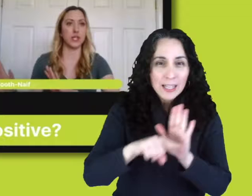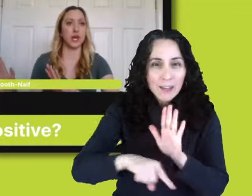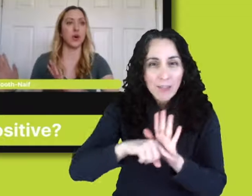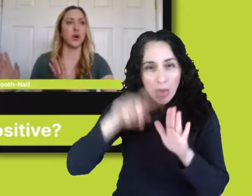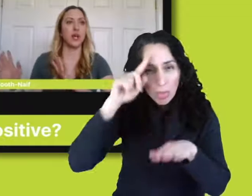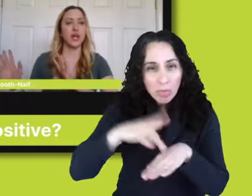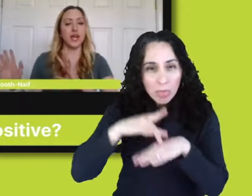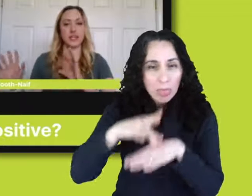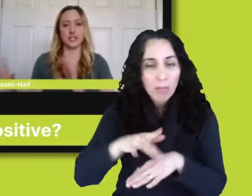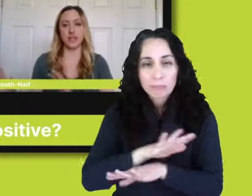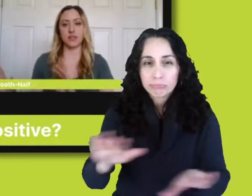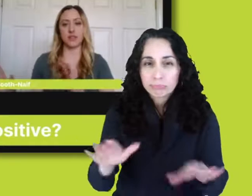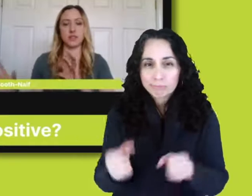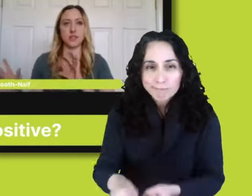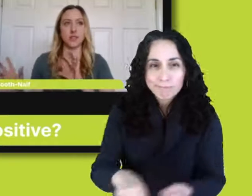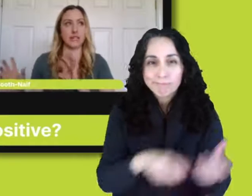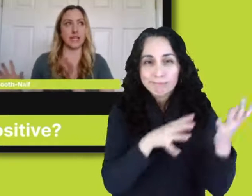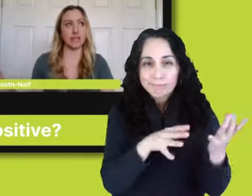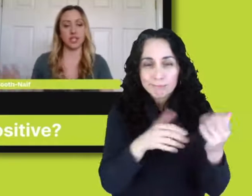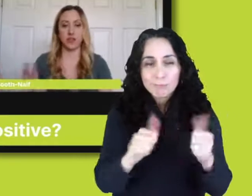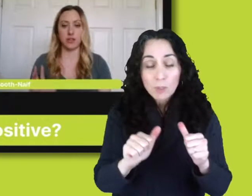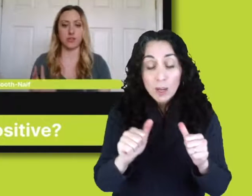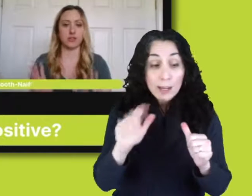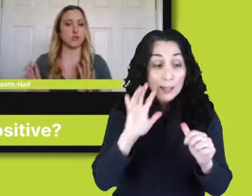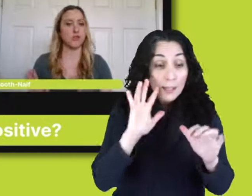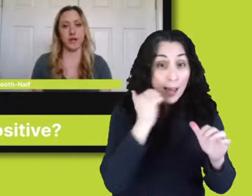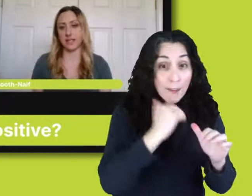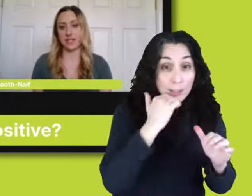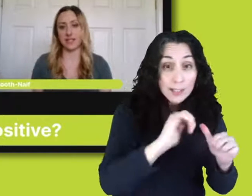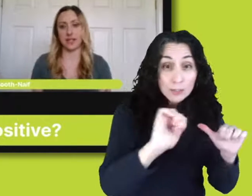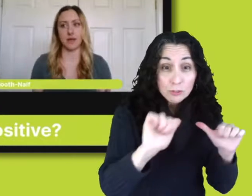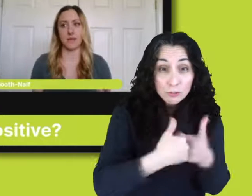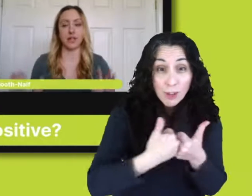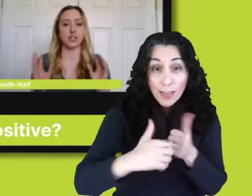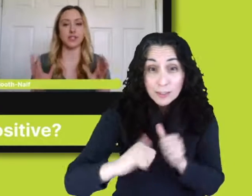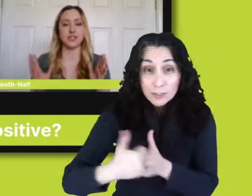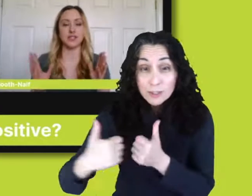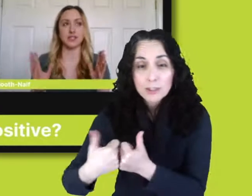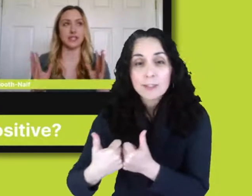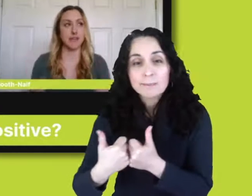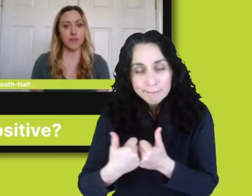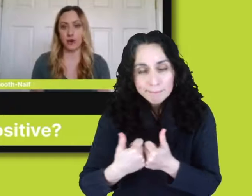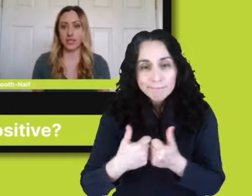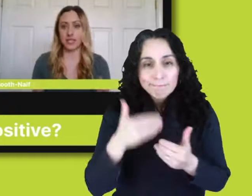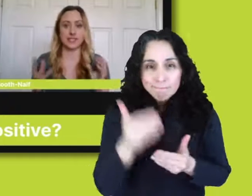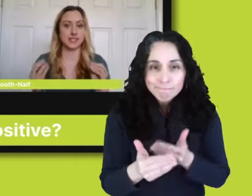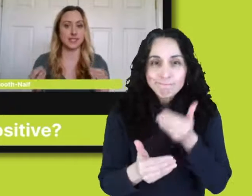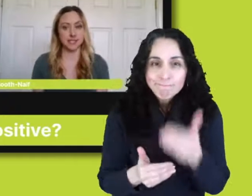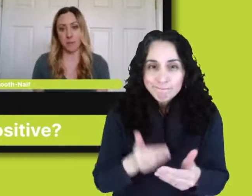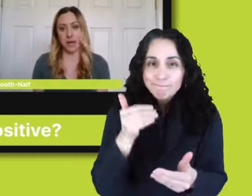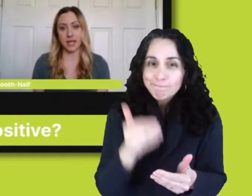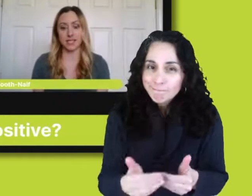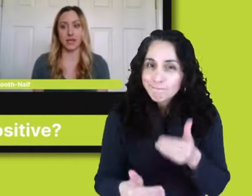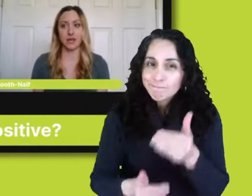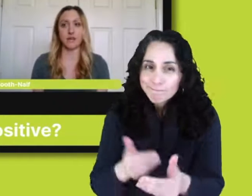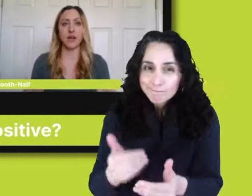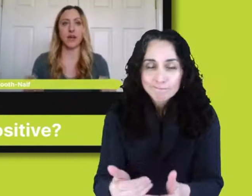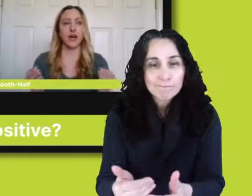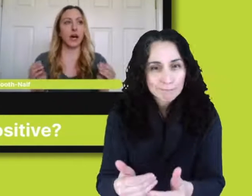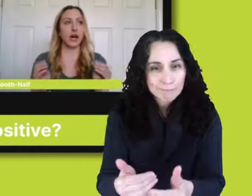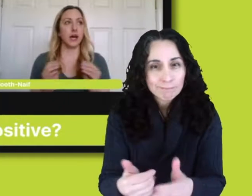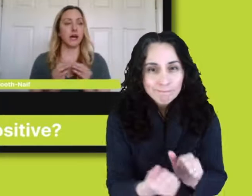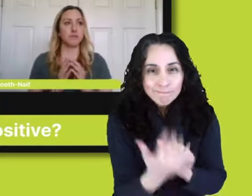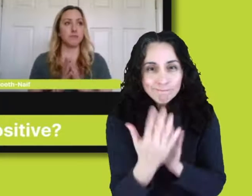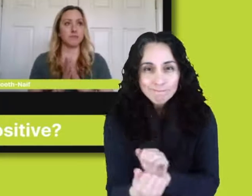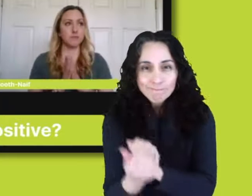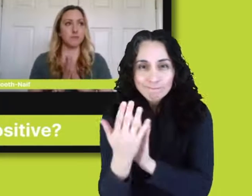out of the window and just take those, daily challenges just one day at a time, and just stay focused, stay positive,